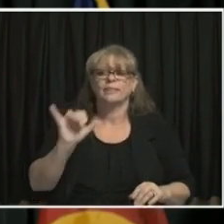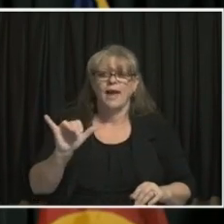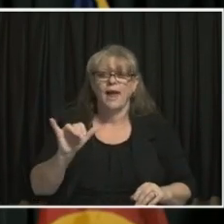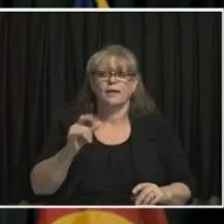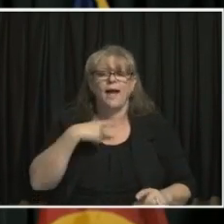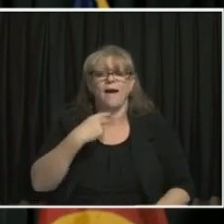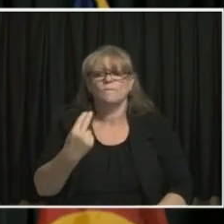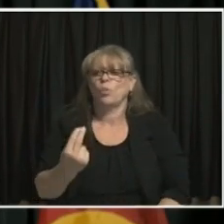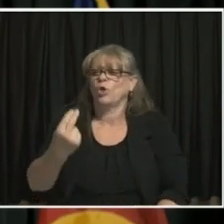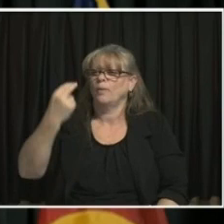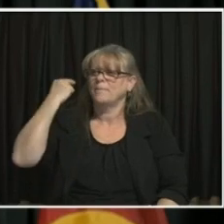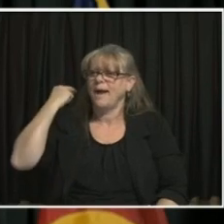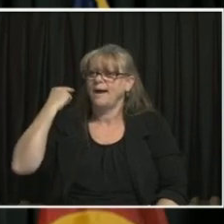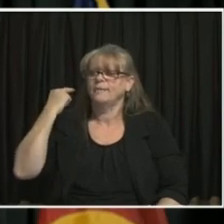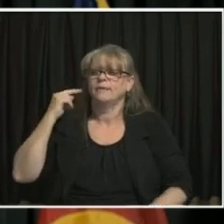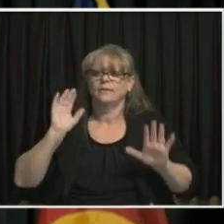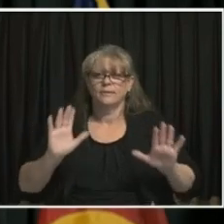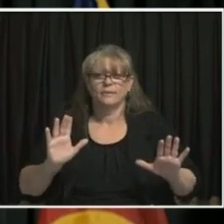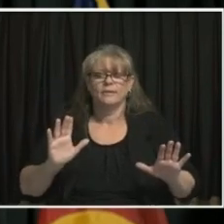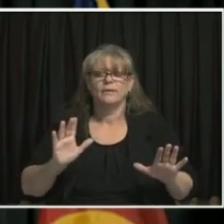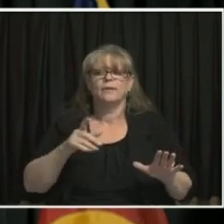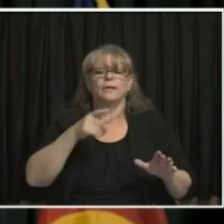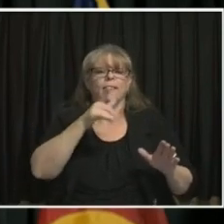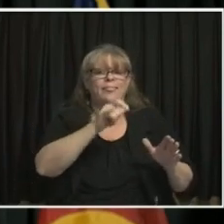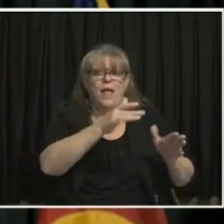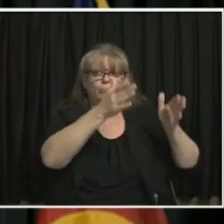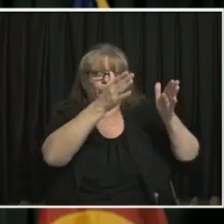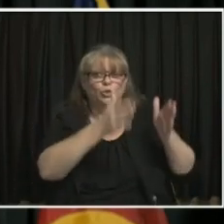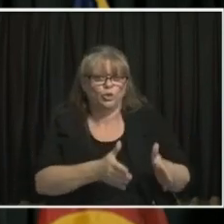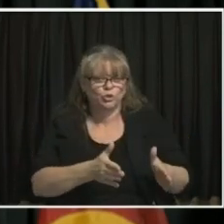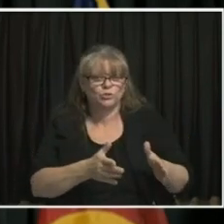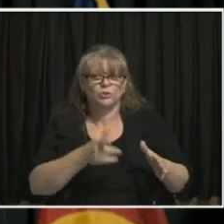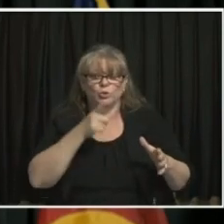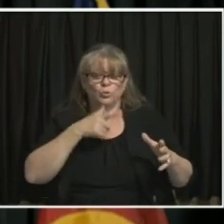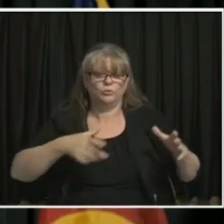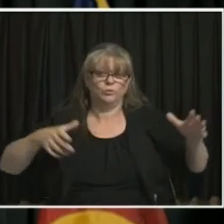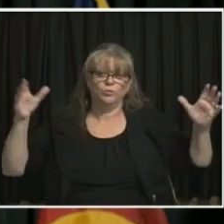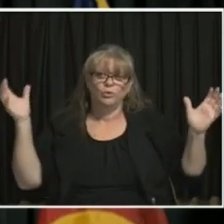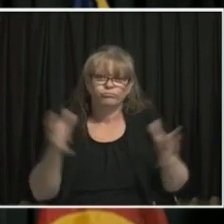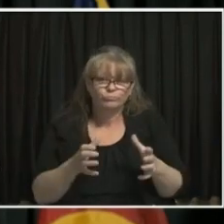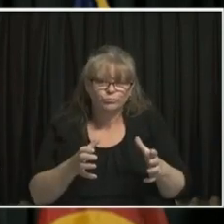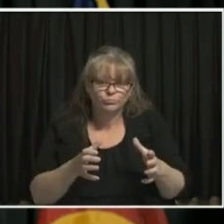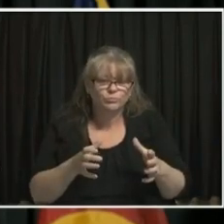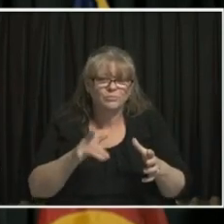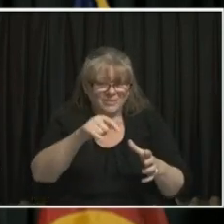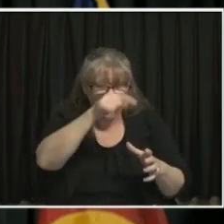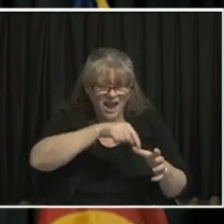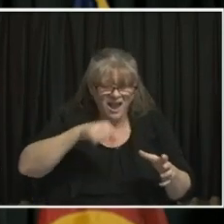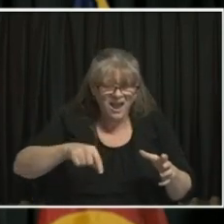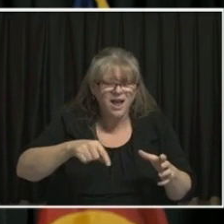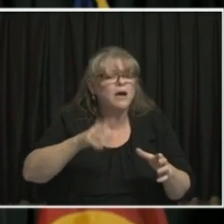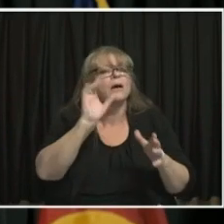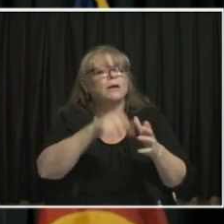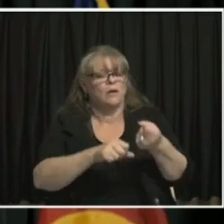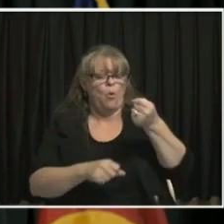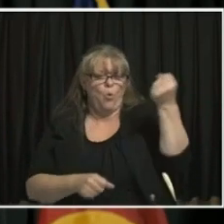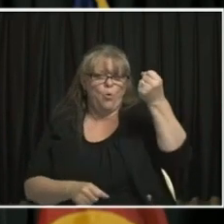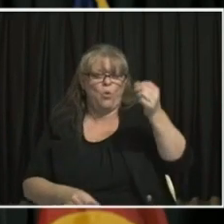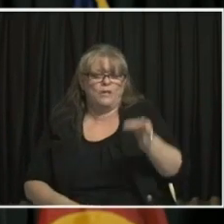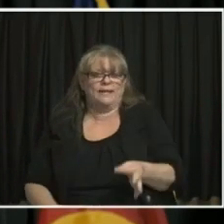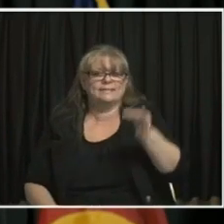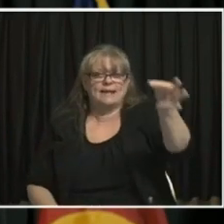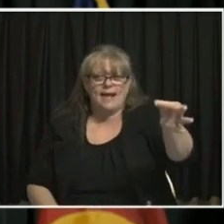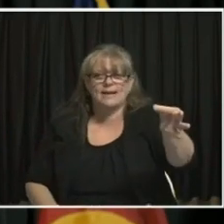and in our minds, that's what has to wait. So do what we need to fulfill the religious rites associated with cycle of life